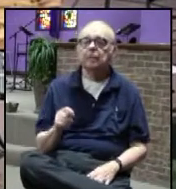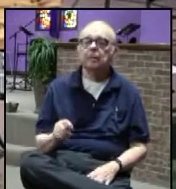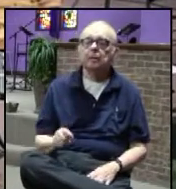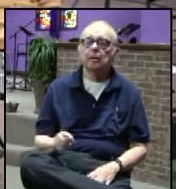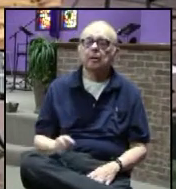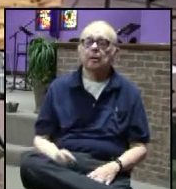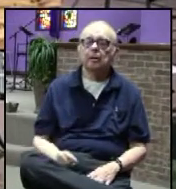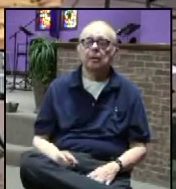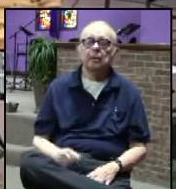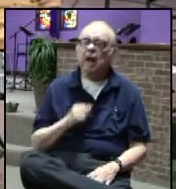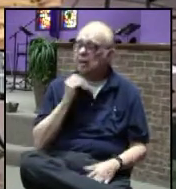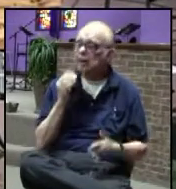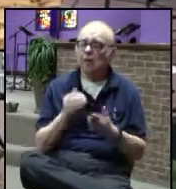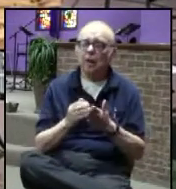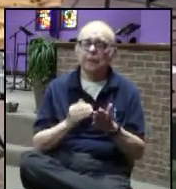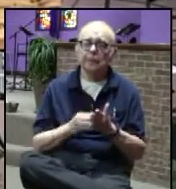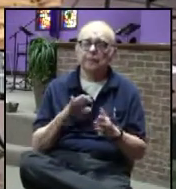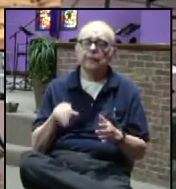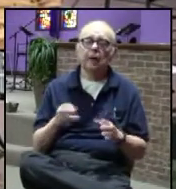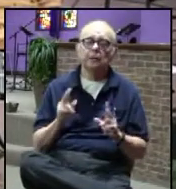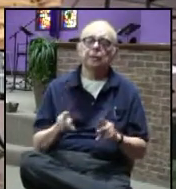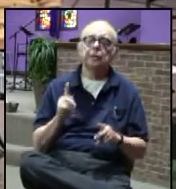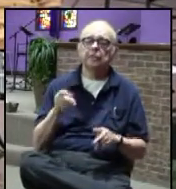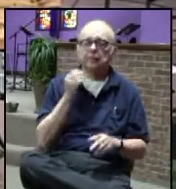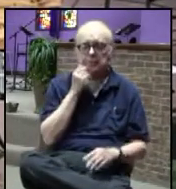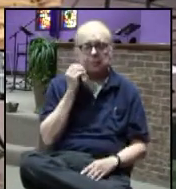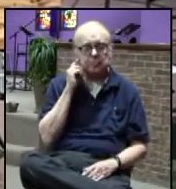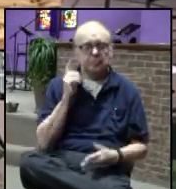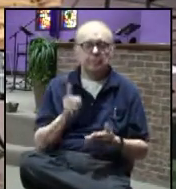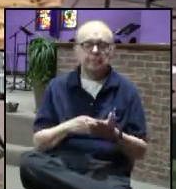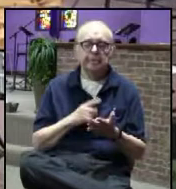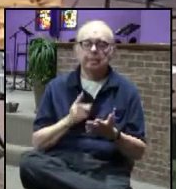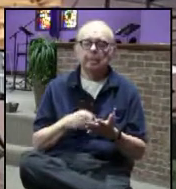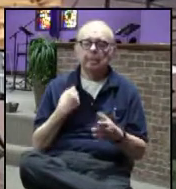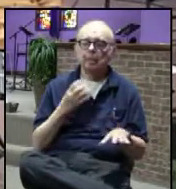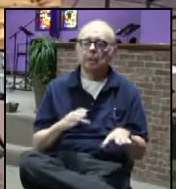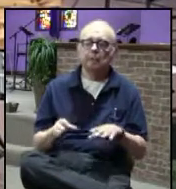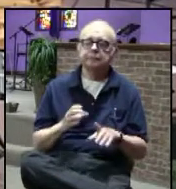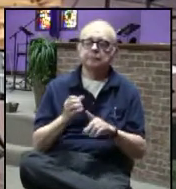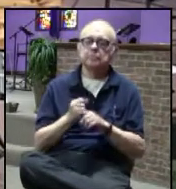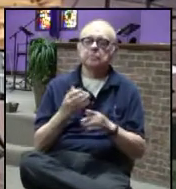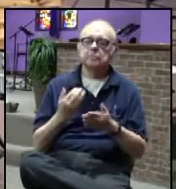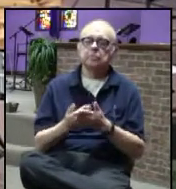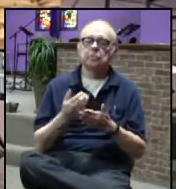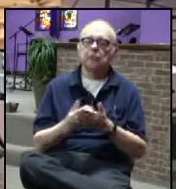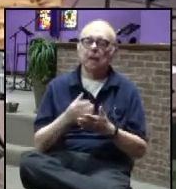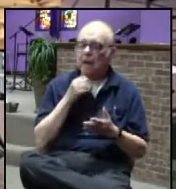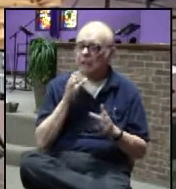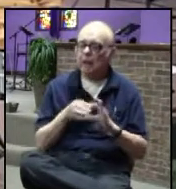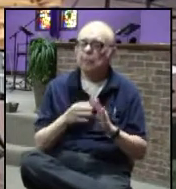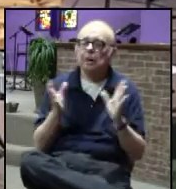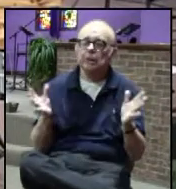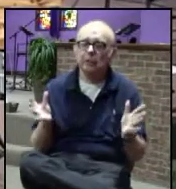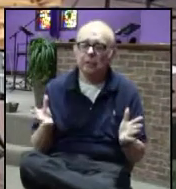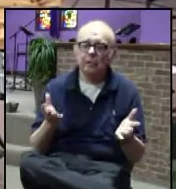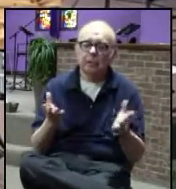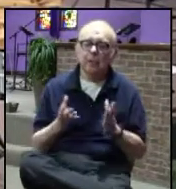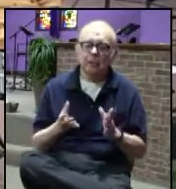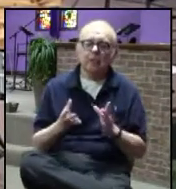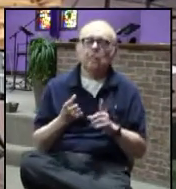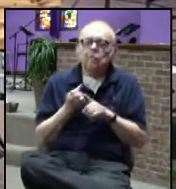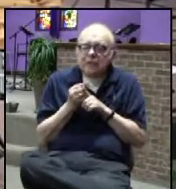Not very often. But the problem is sometimes what we want to do is we want to hold on to the money and not release it. We want to